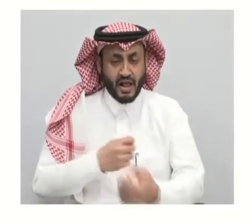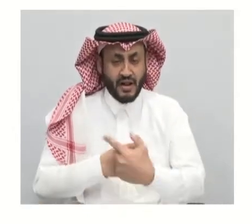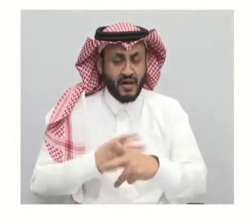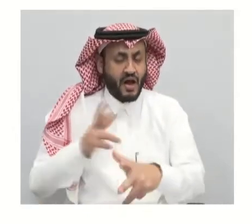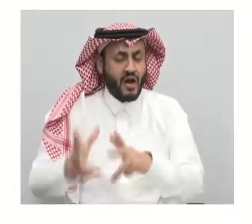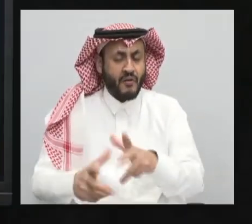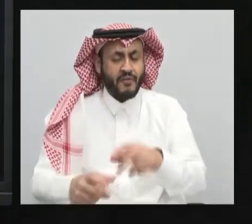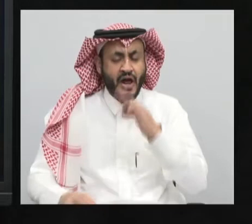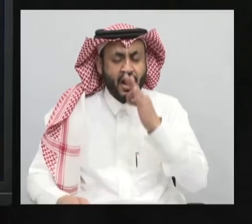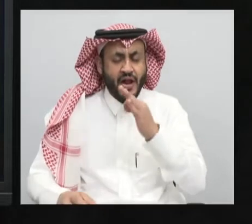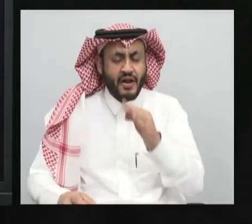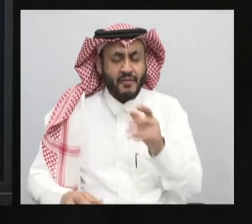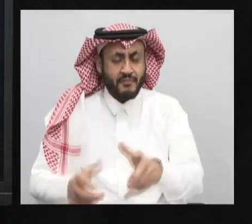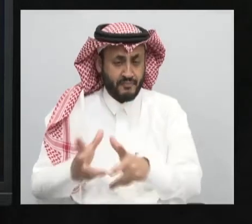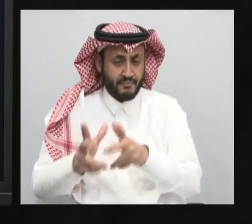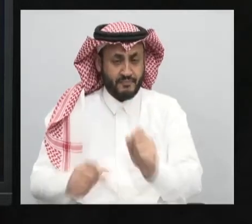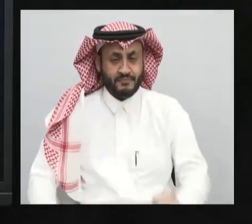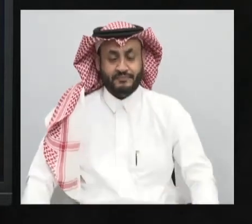we pronounce adjectives.